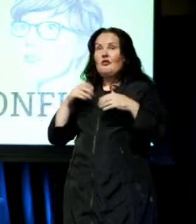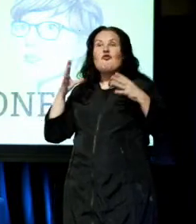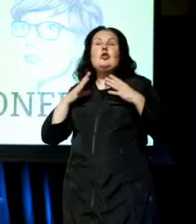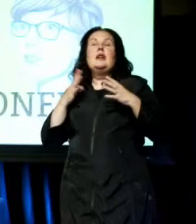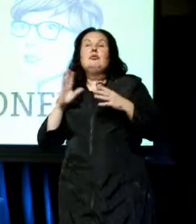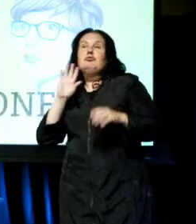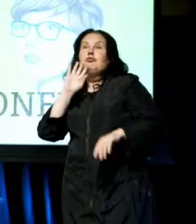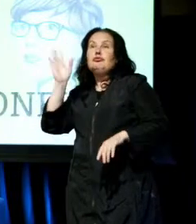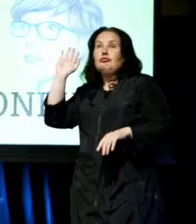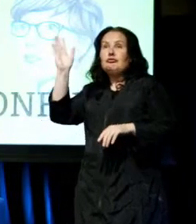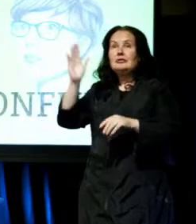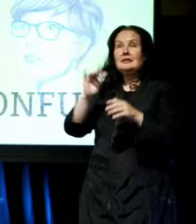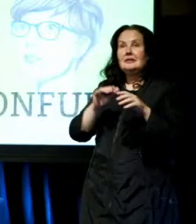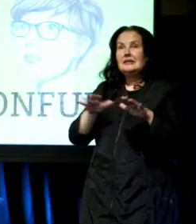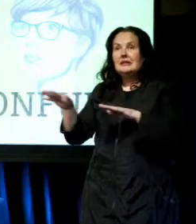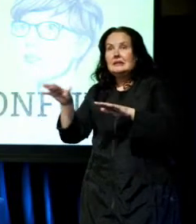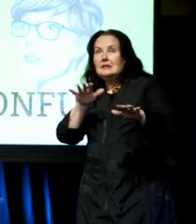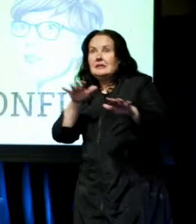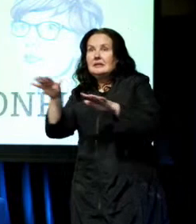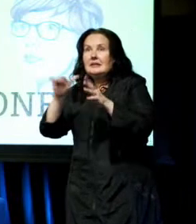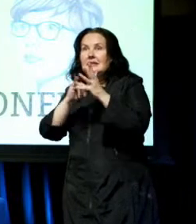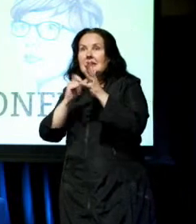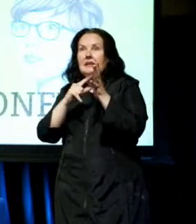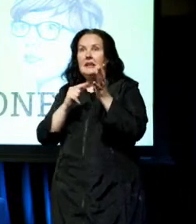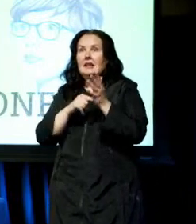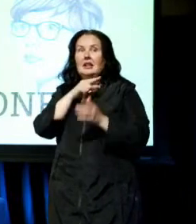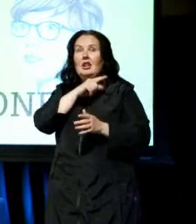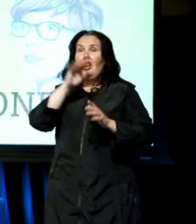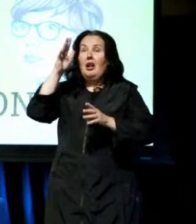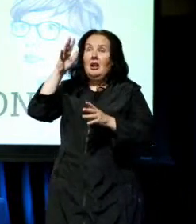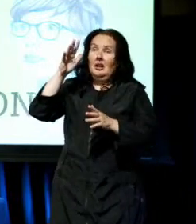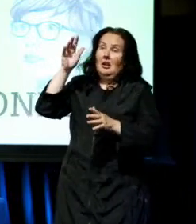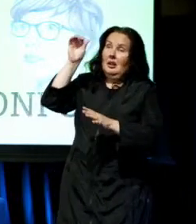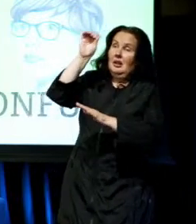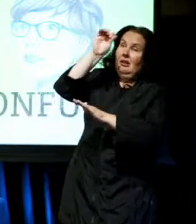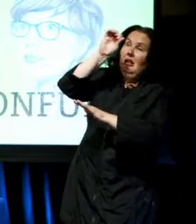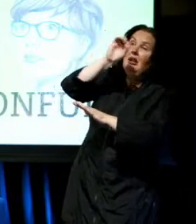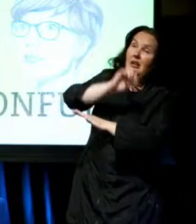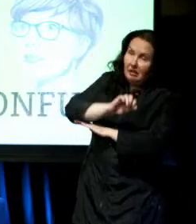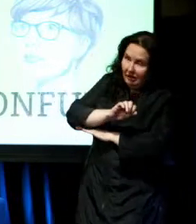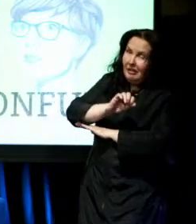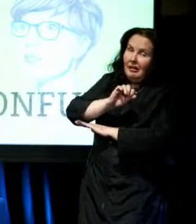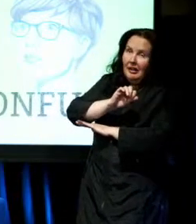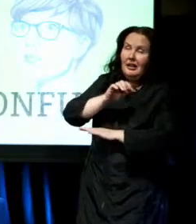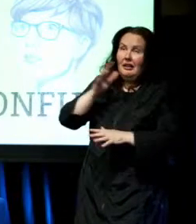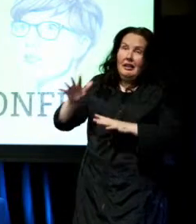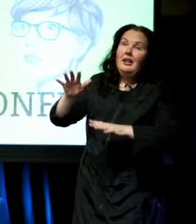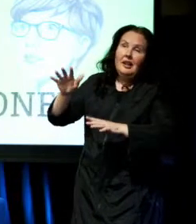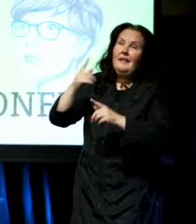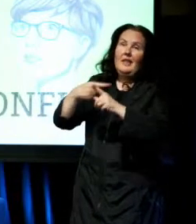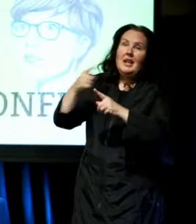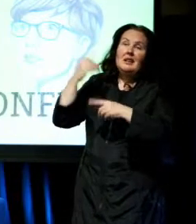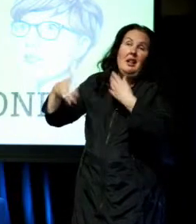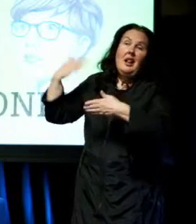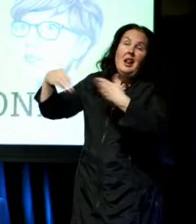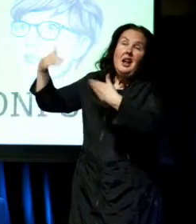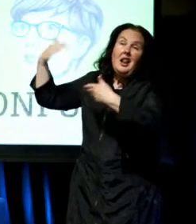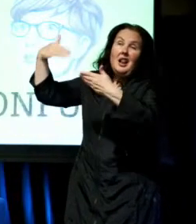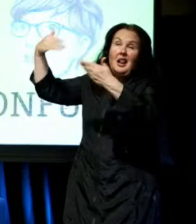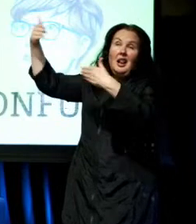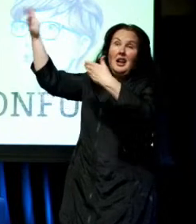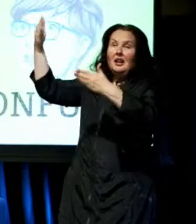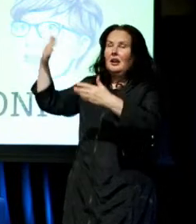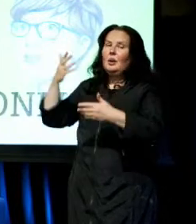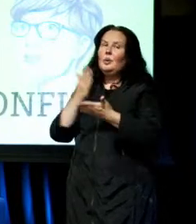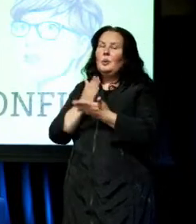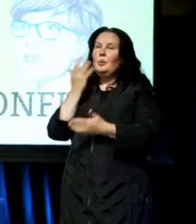remember, like, the Auslan interpreter afterwards was, like, heaving next to the stage. I was like, I'm so sorry. Yeah, no, that